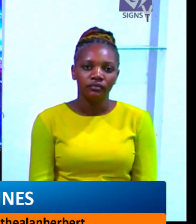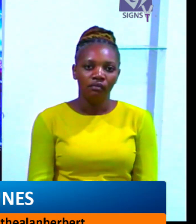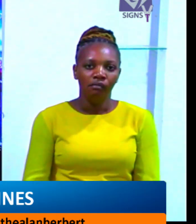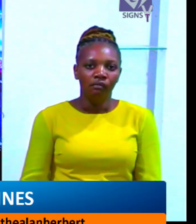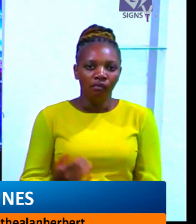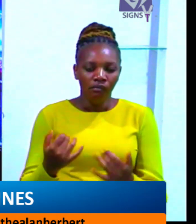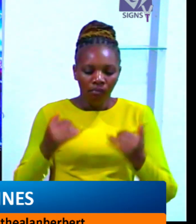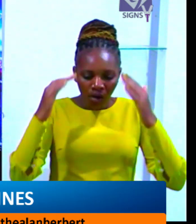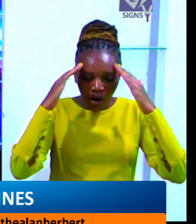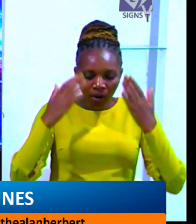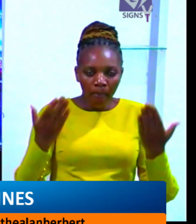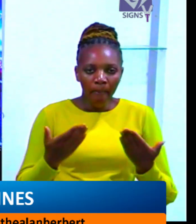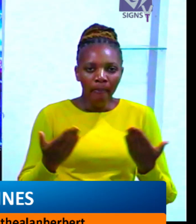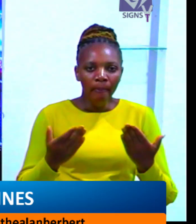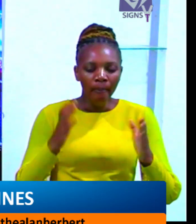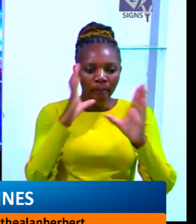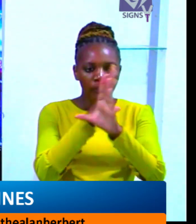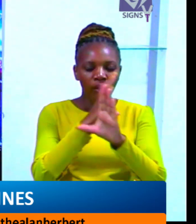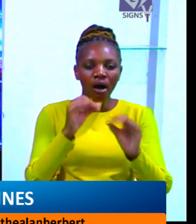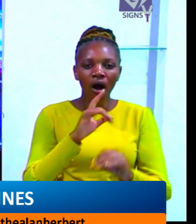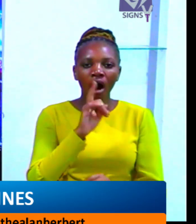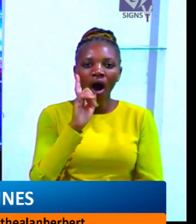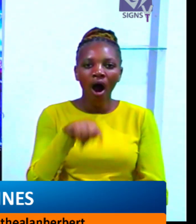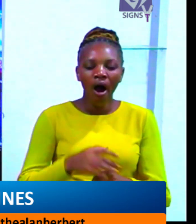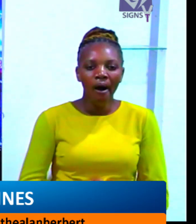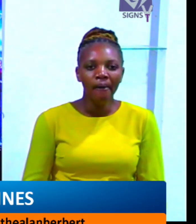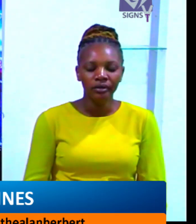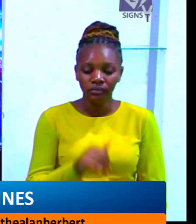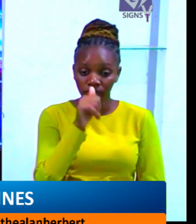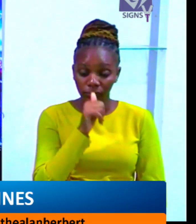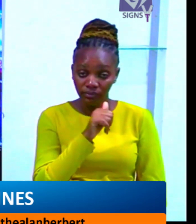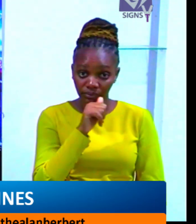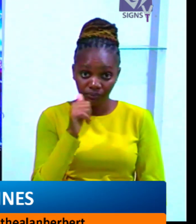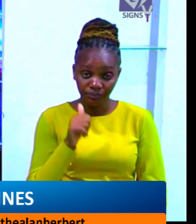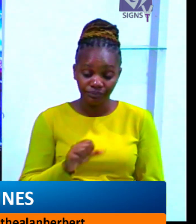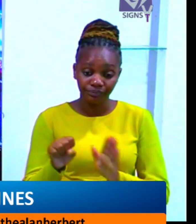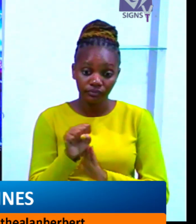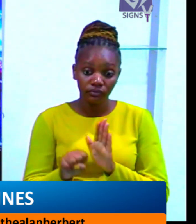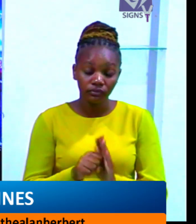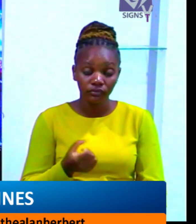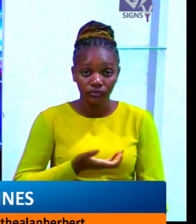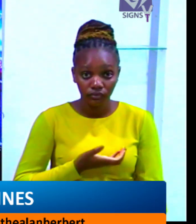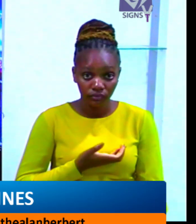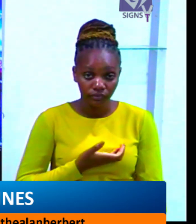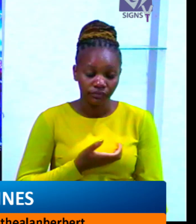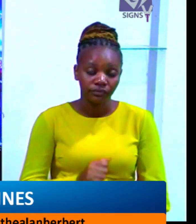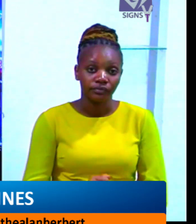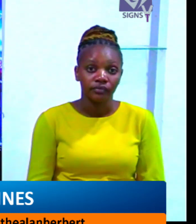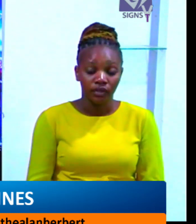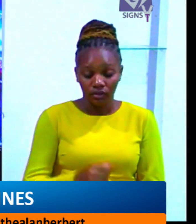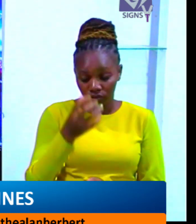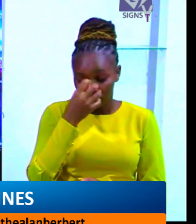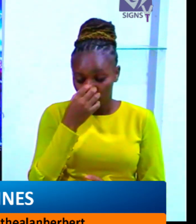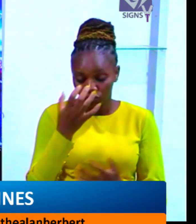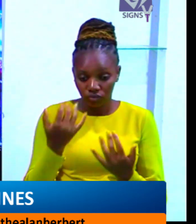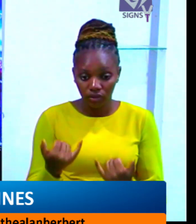Wazingishu now to president rules out privatization of state owned. Mtu yeyote ambaye anapanga